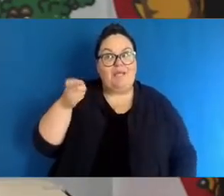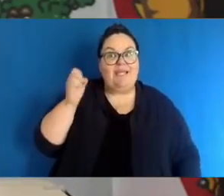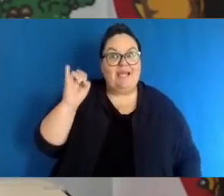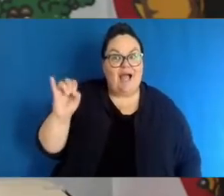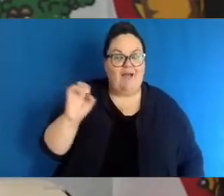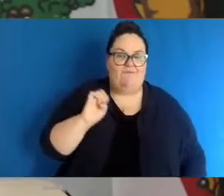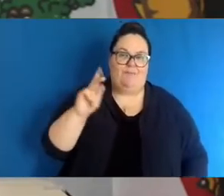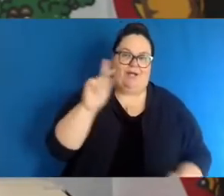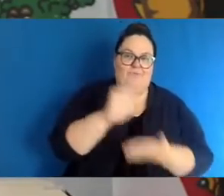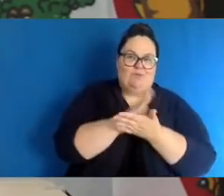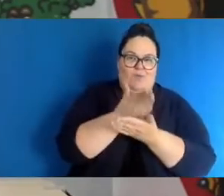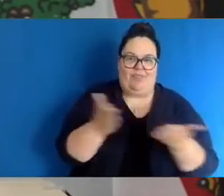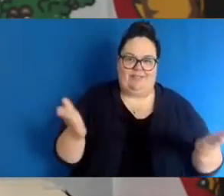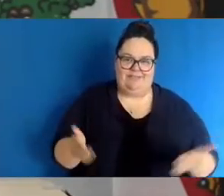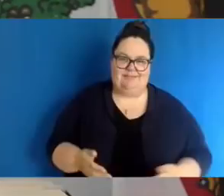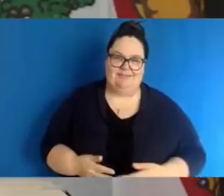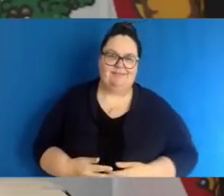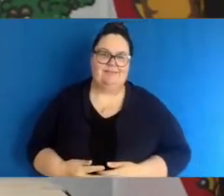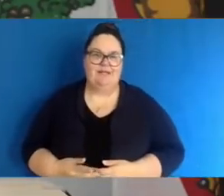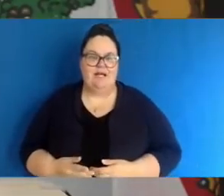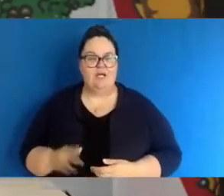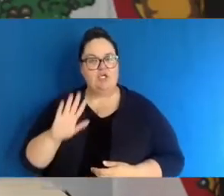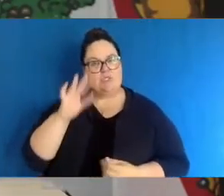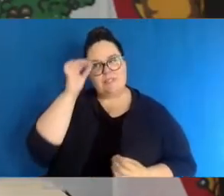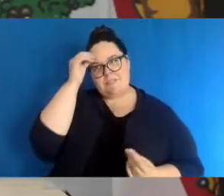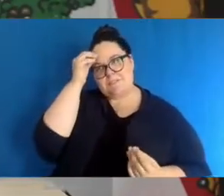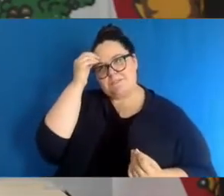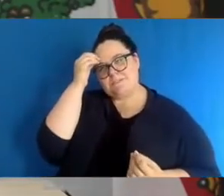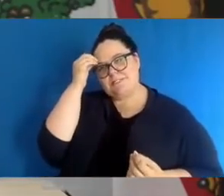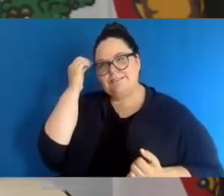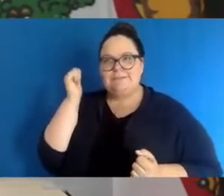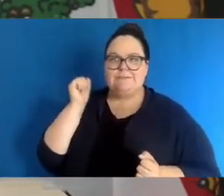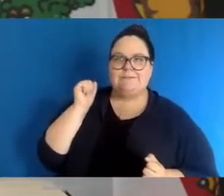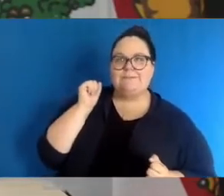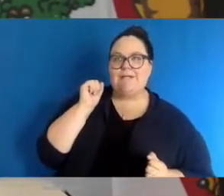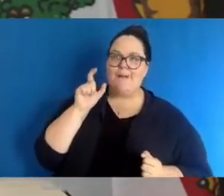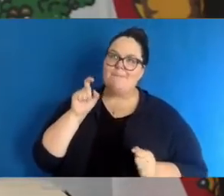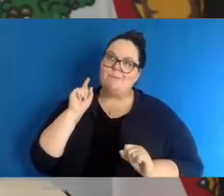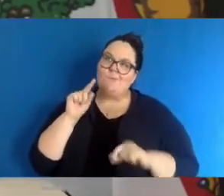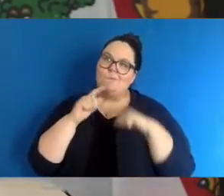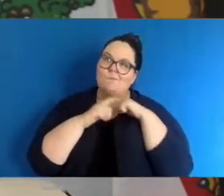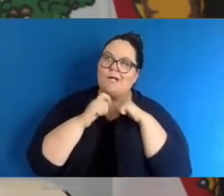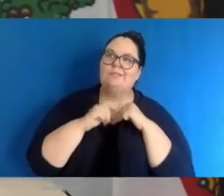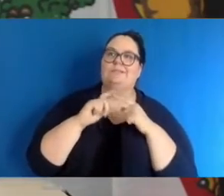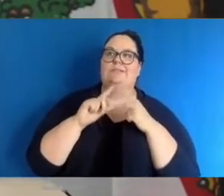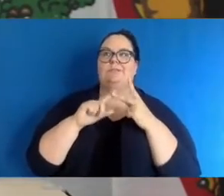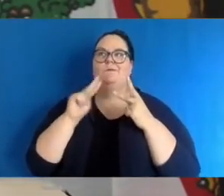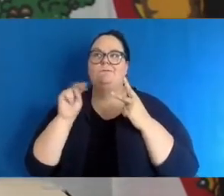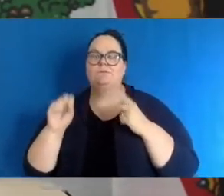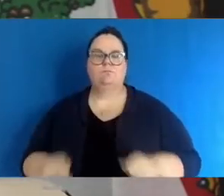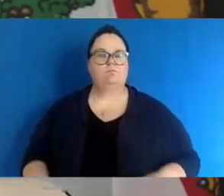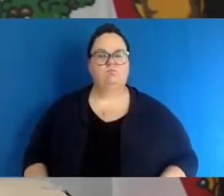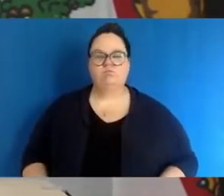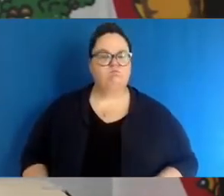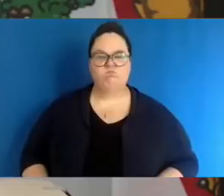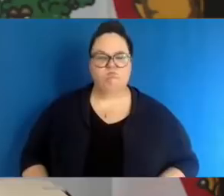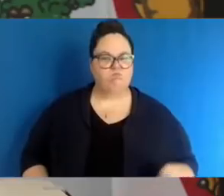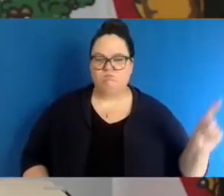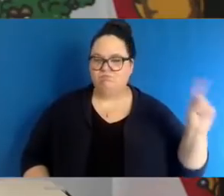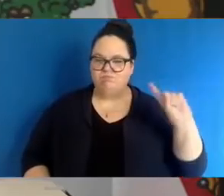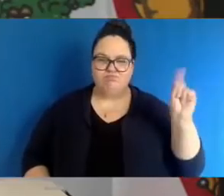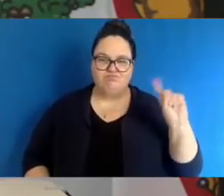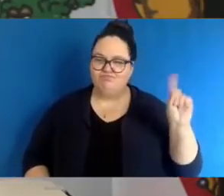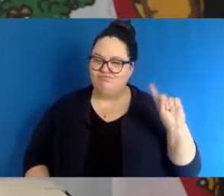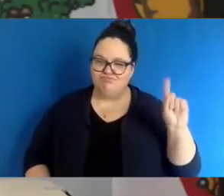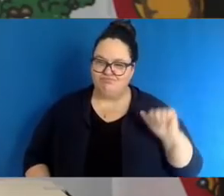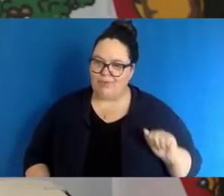back to school. If it's been your thought before that you need to go elsewhere, you should erase that from your memory. We have